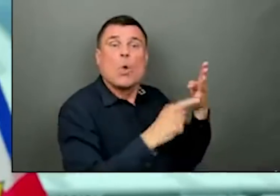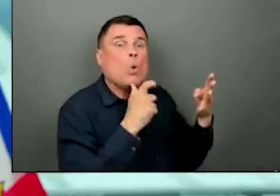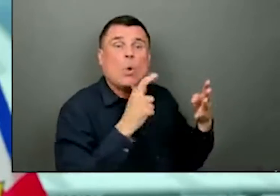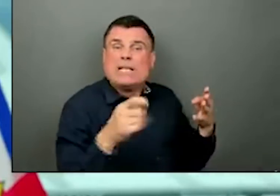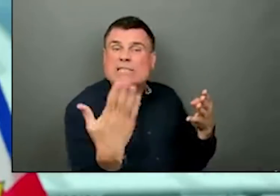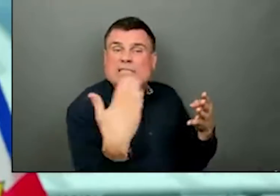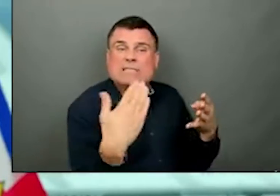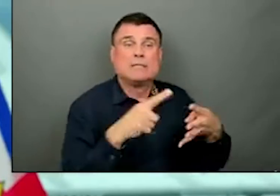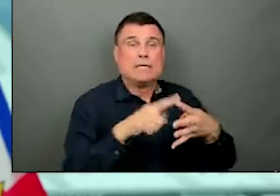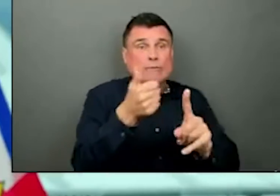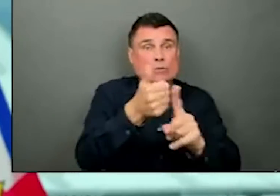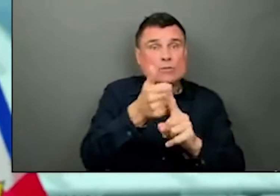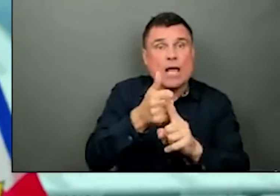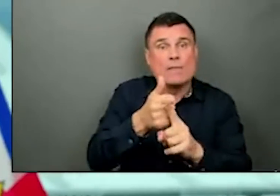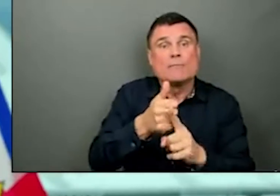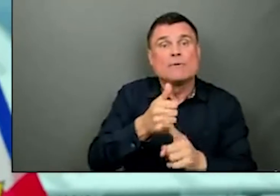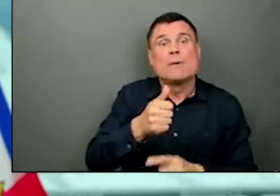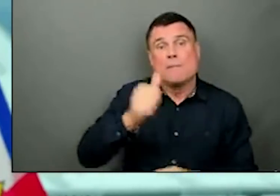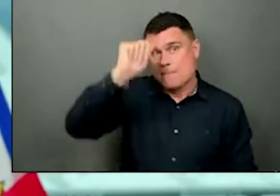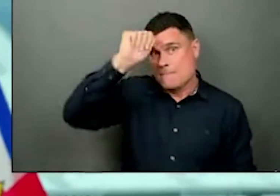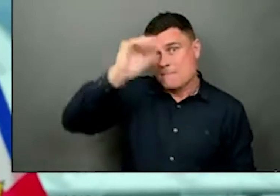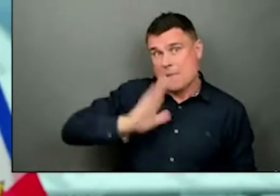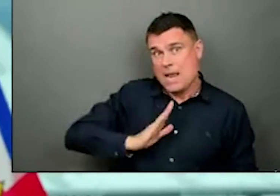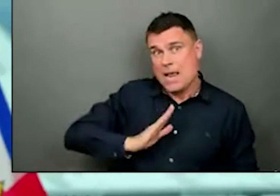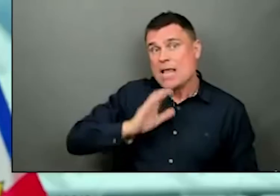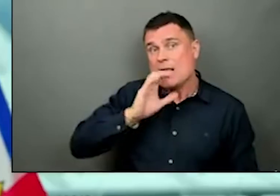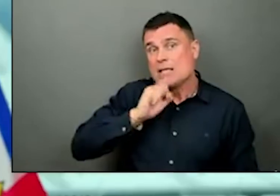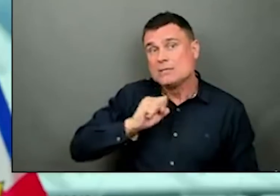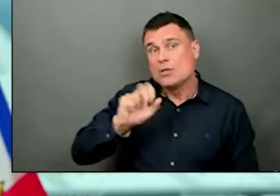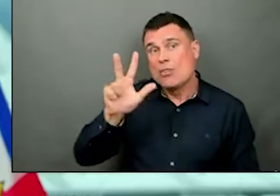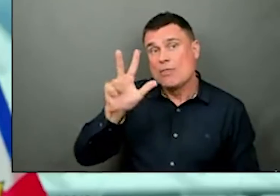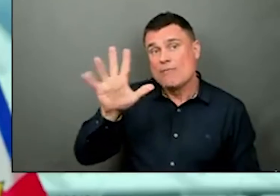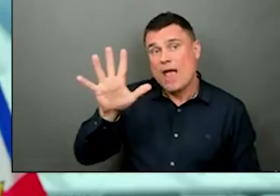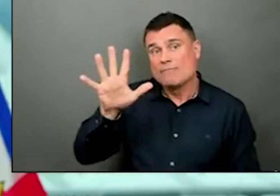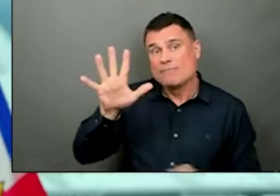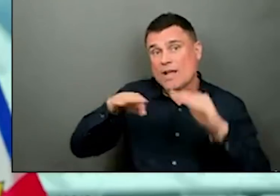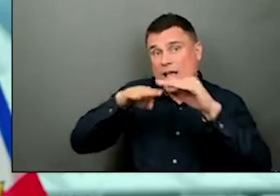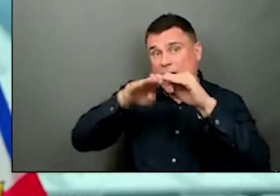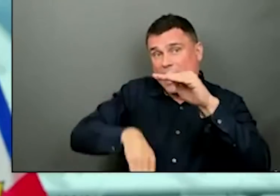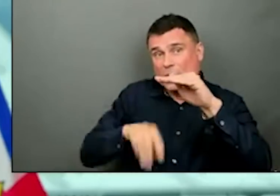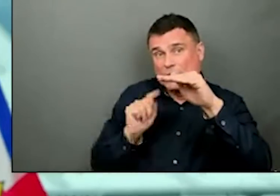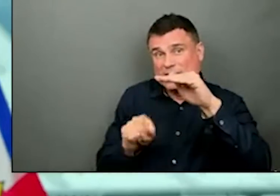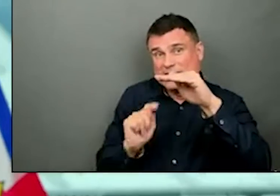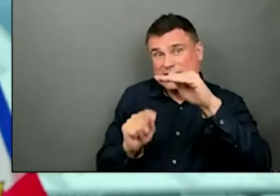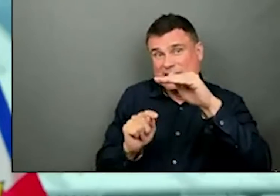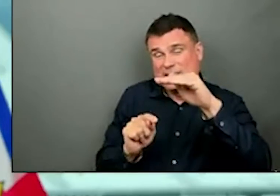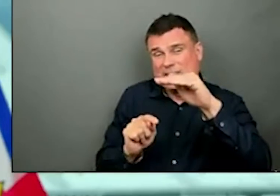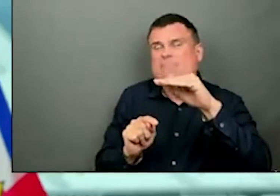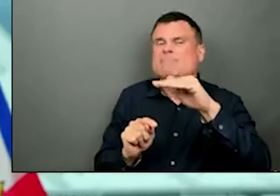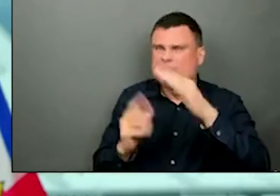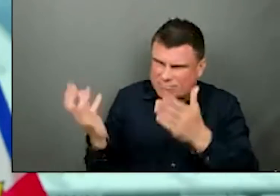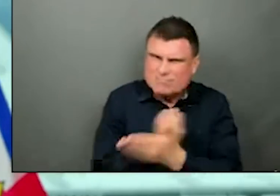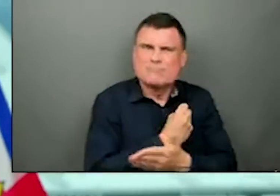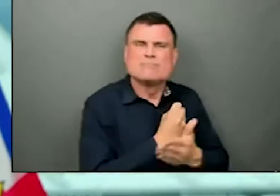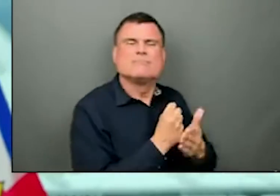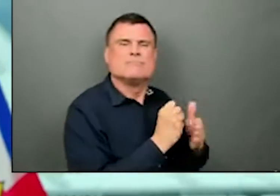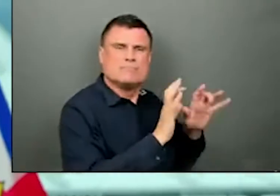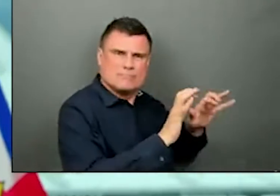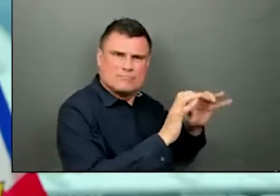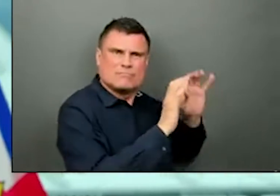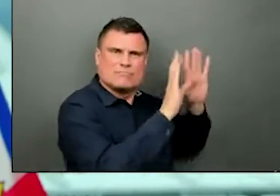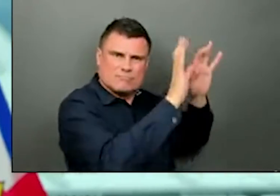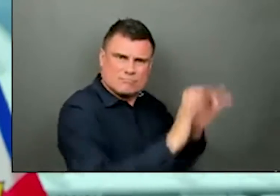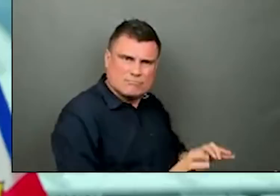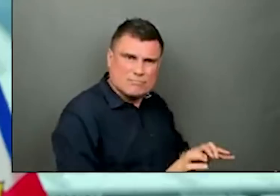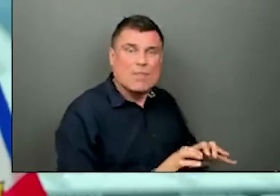BC's many different ethnic groups, we encourage you to have your voice, to add your voice to this survey so we know how the pandemic